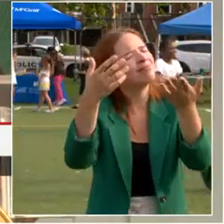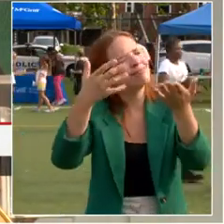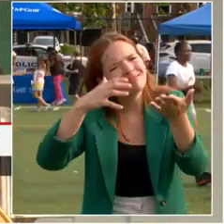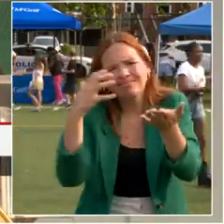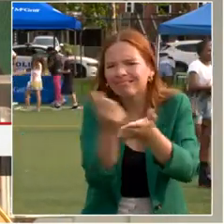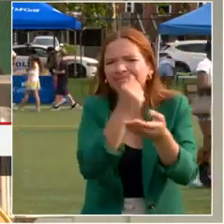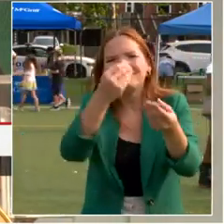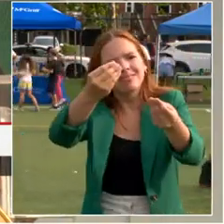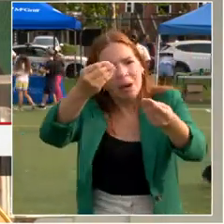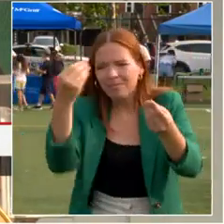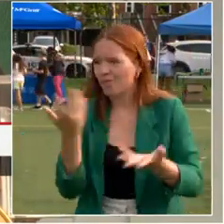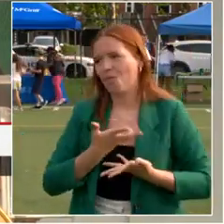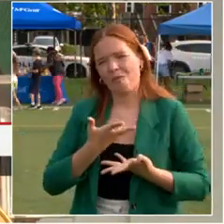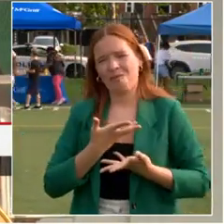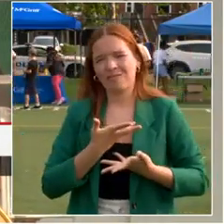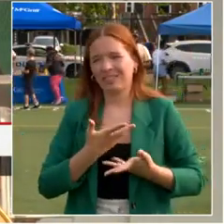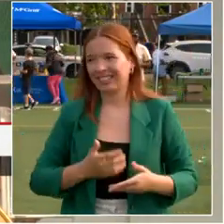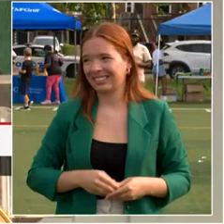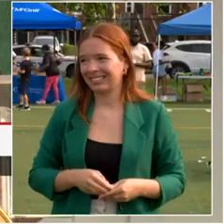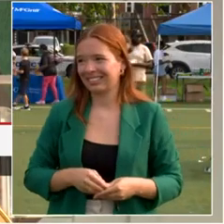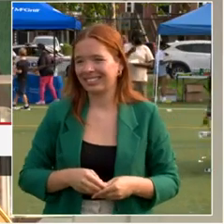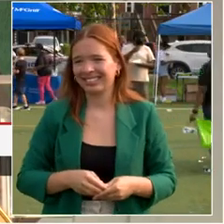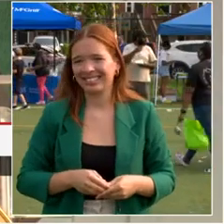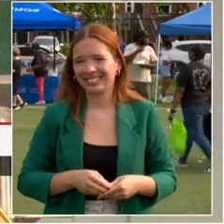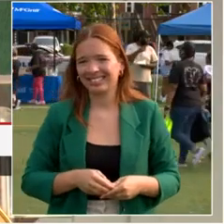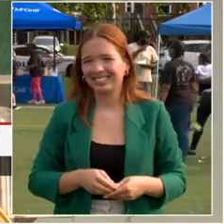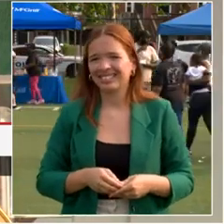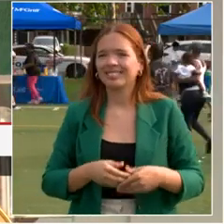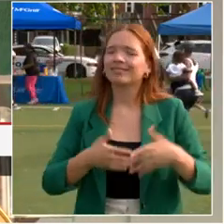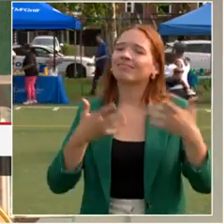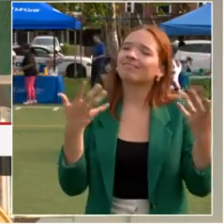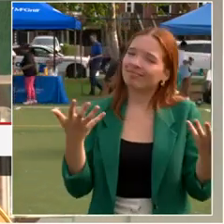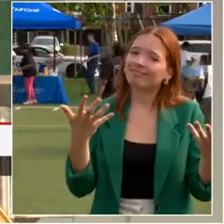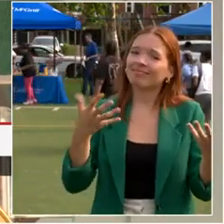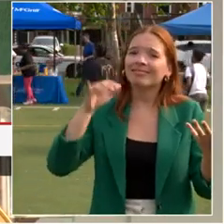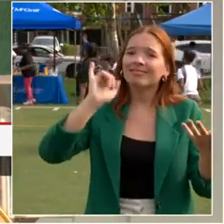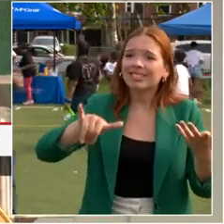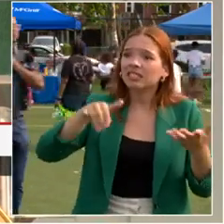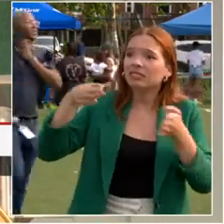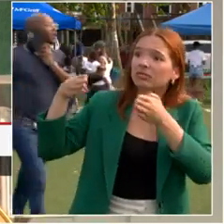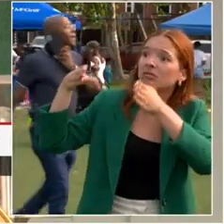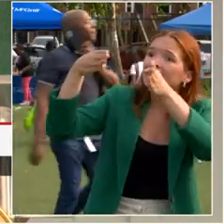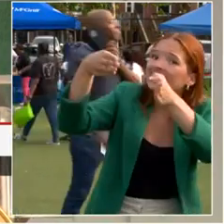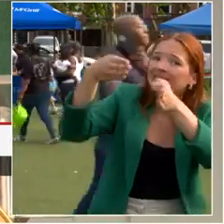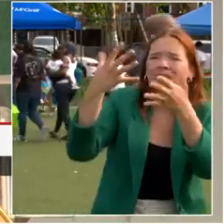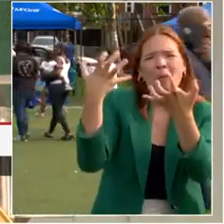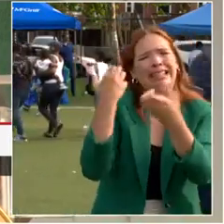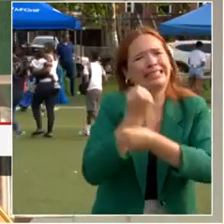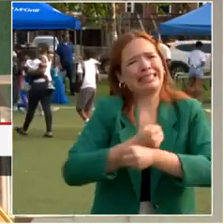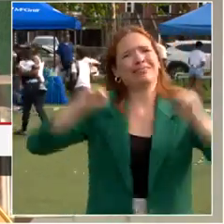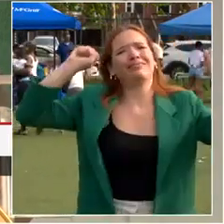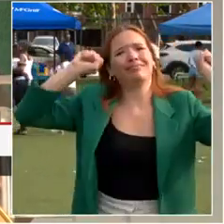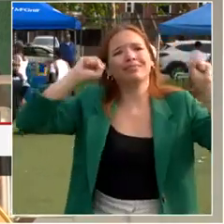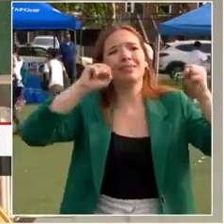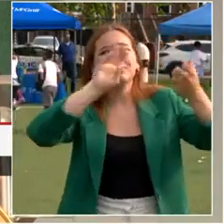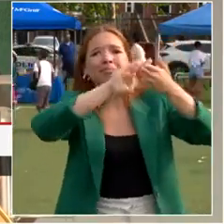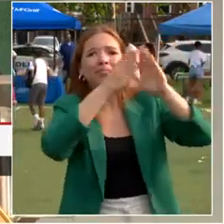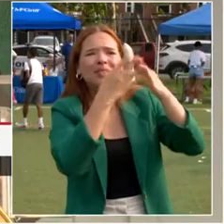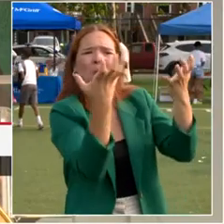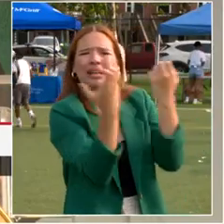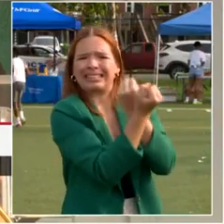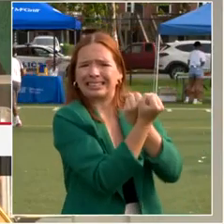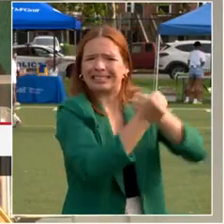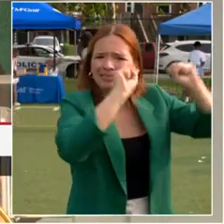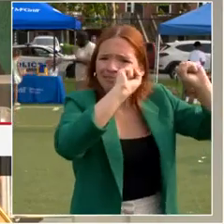you. We want our streets to be safe. We want our children to be safe. We want our families to be